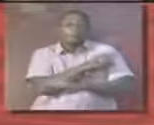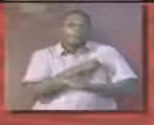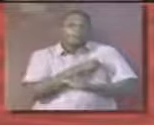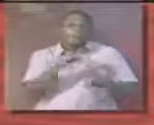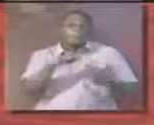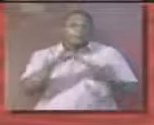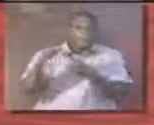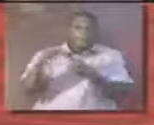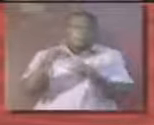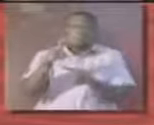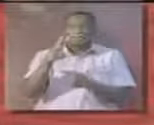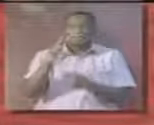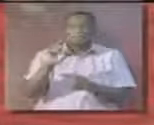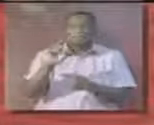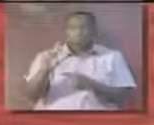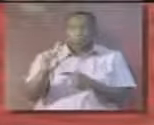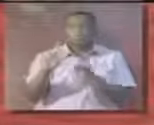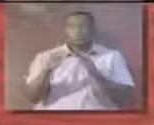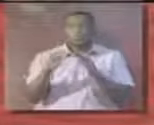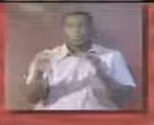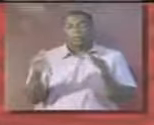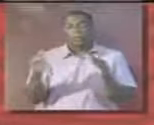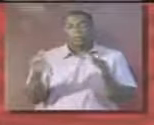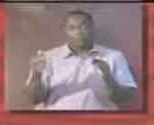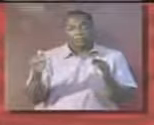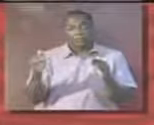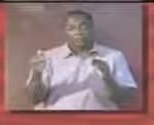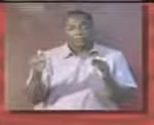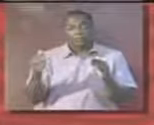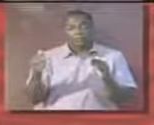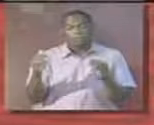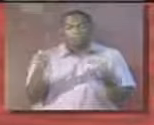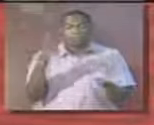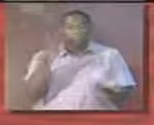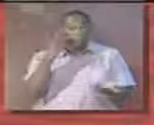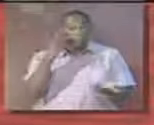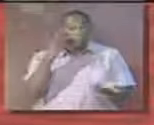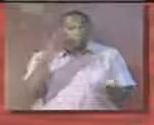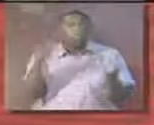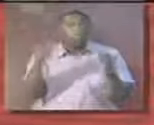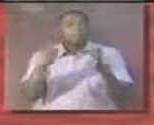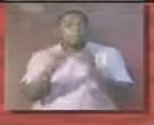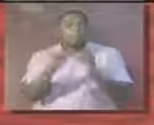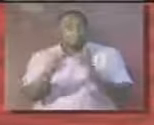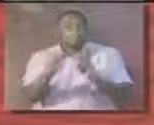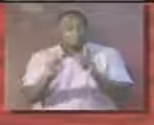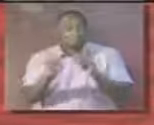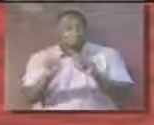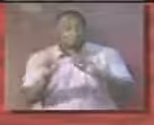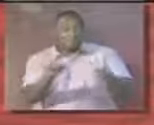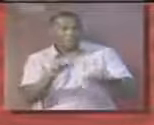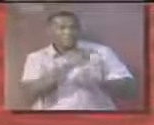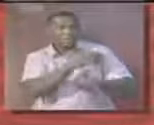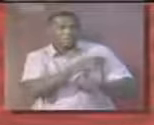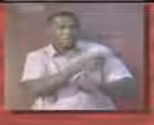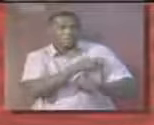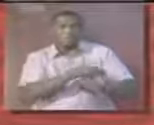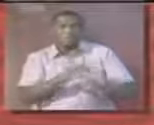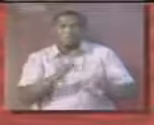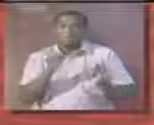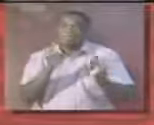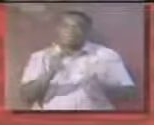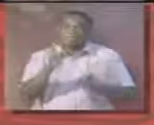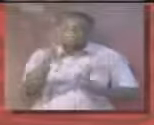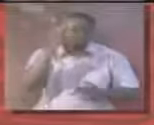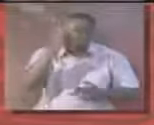noticing from a clinical perspective is that persons are presenting to hospital very ill, especially those